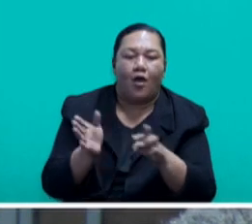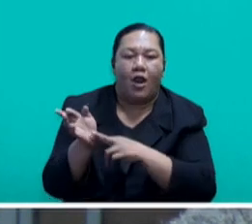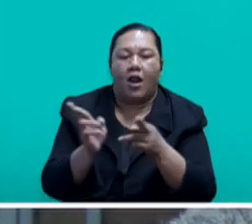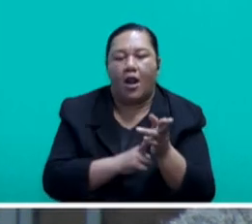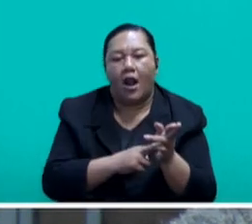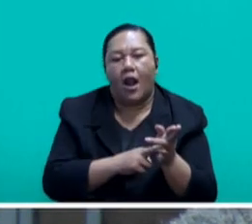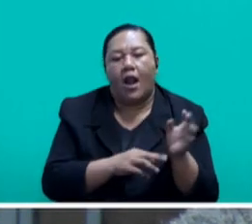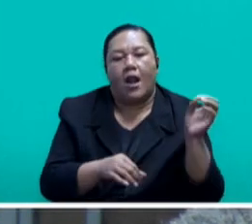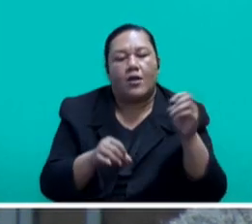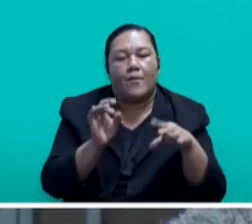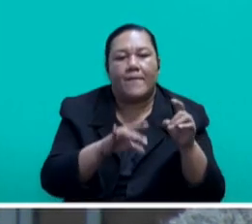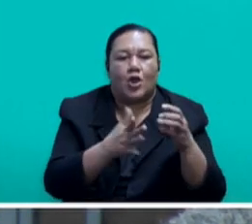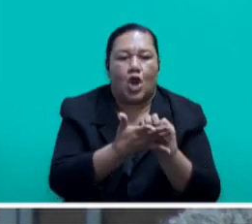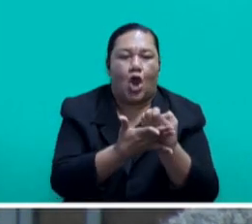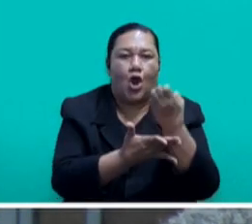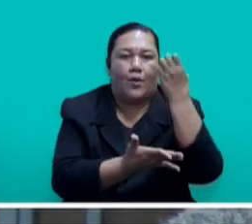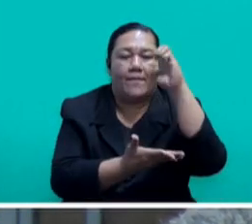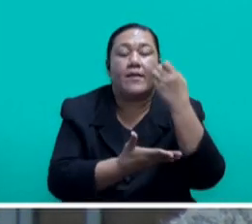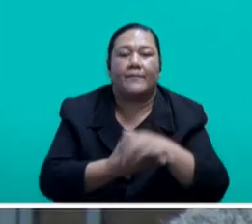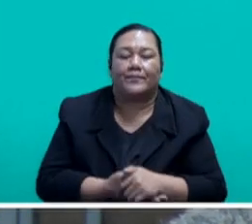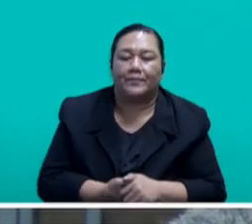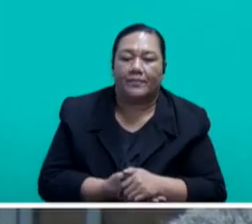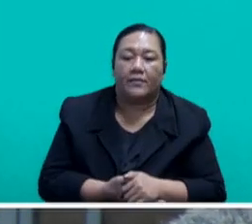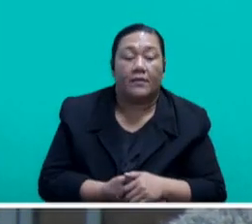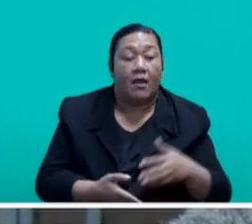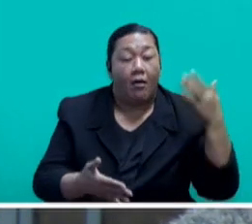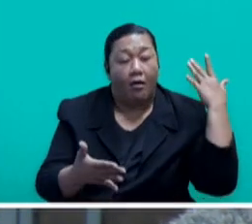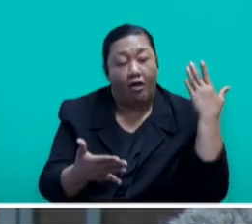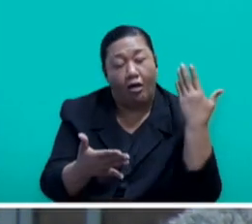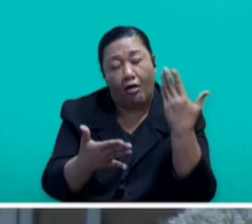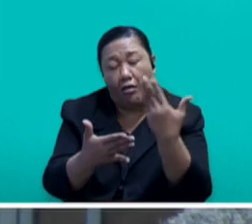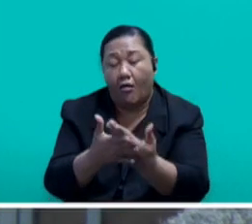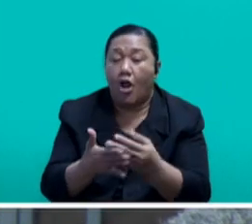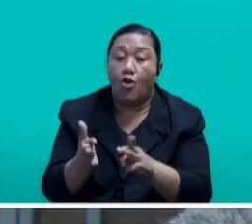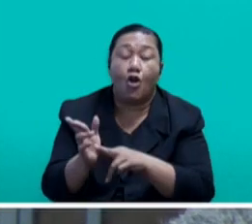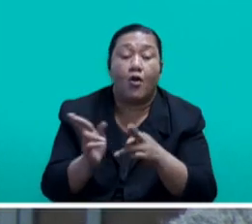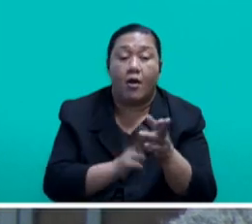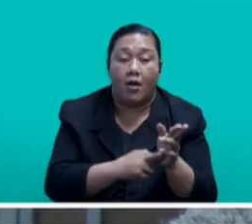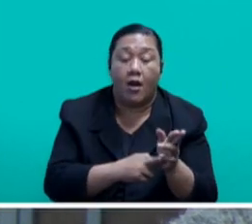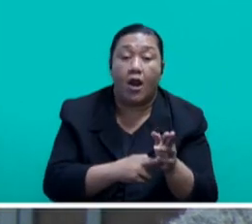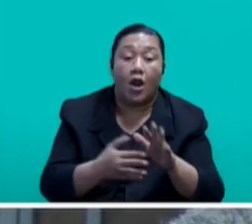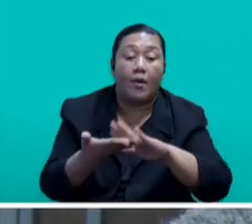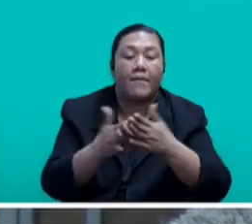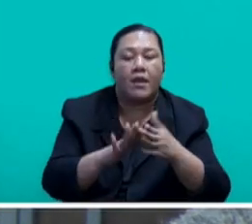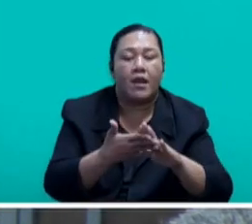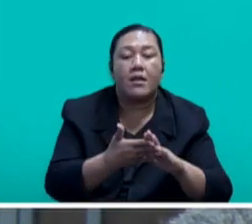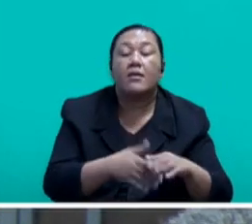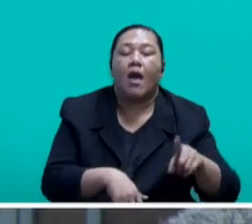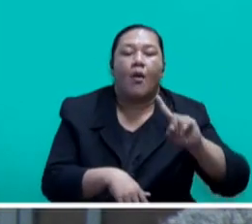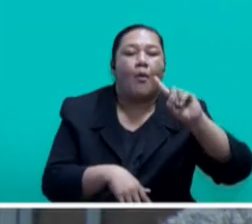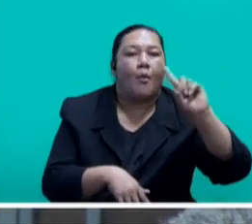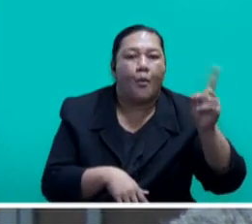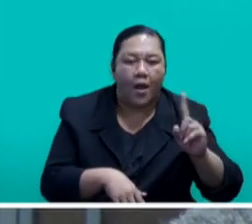Mr. Speaker, sir, for far too long, our rural economy has been neglected. There is a lot of